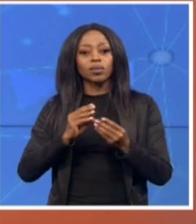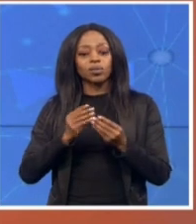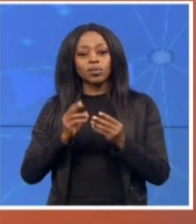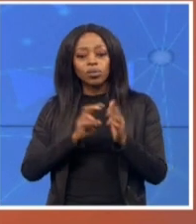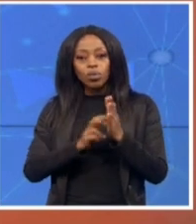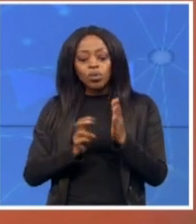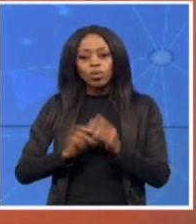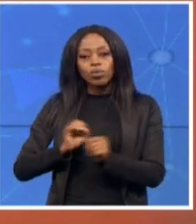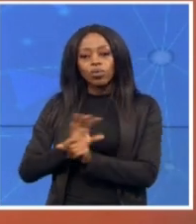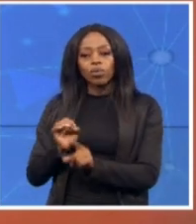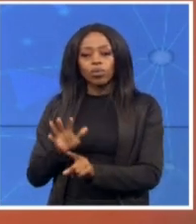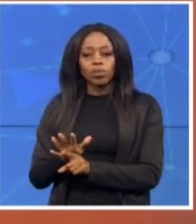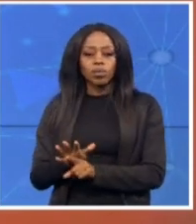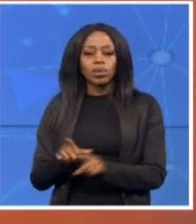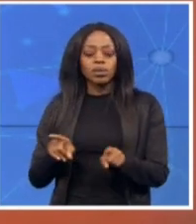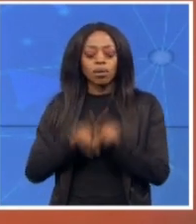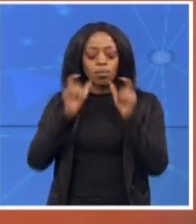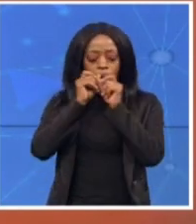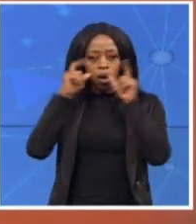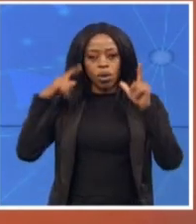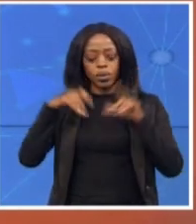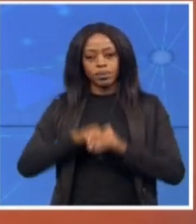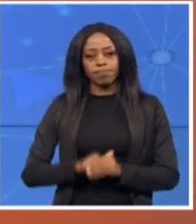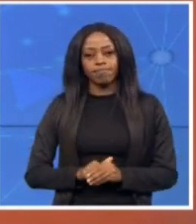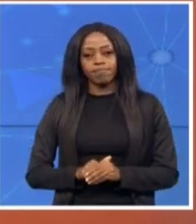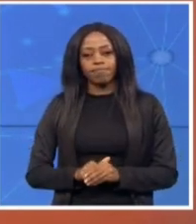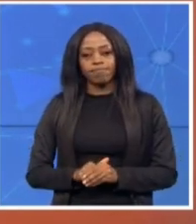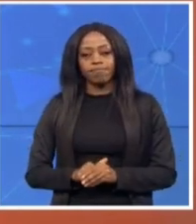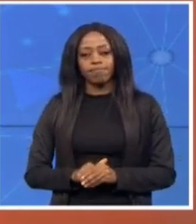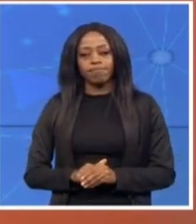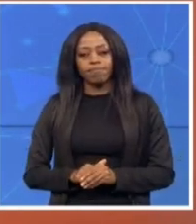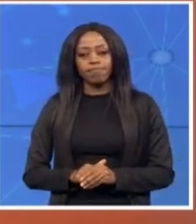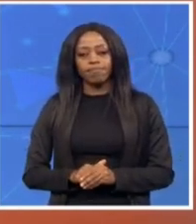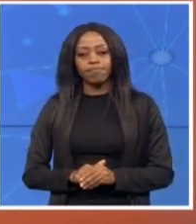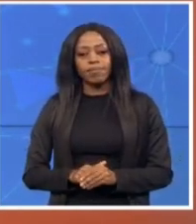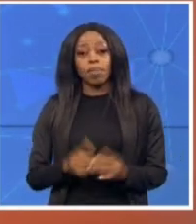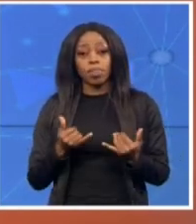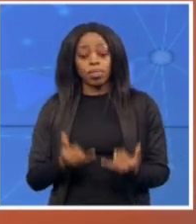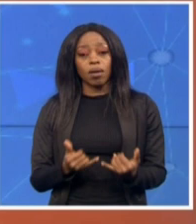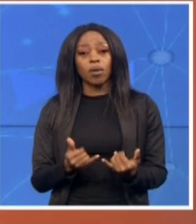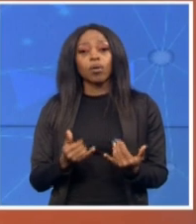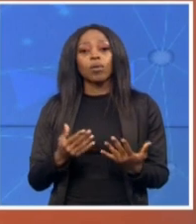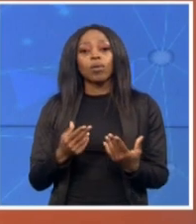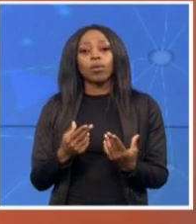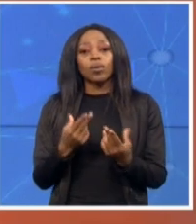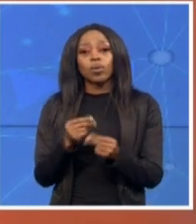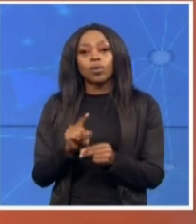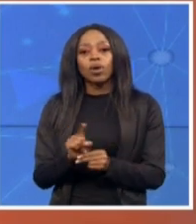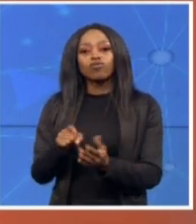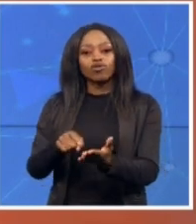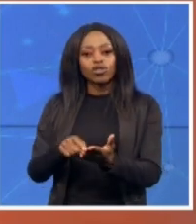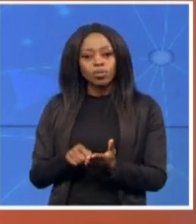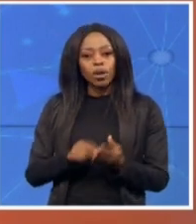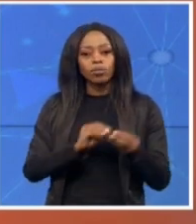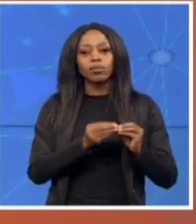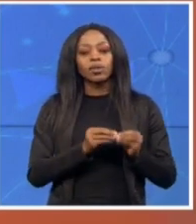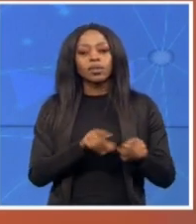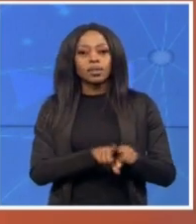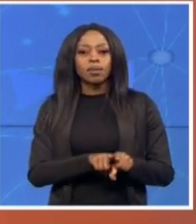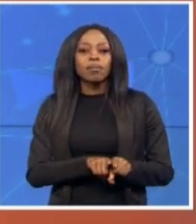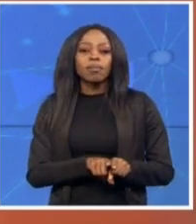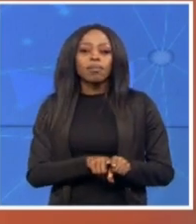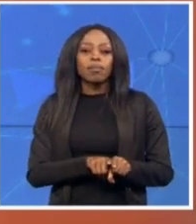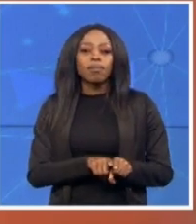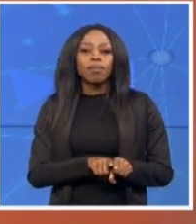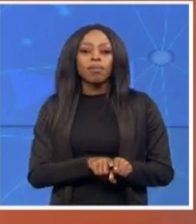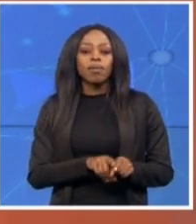to the garden route, where we'll be looking in terms of the demand creations in most of the other parts of the